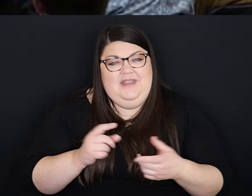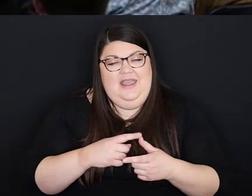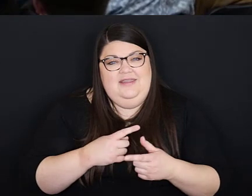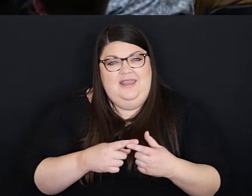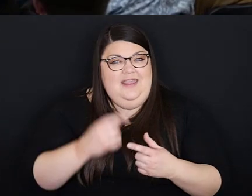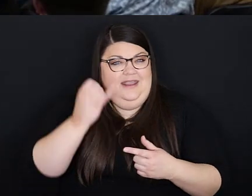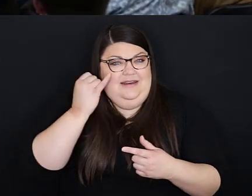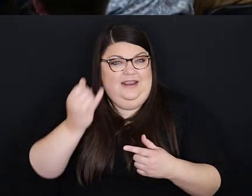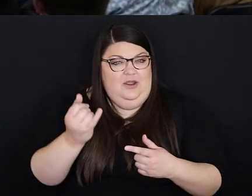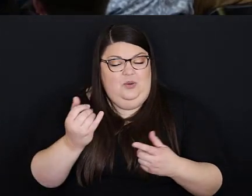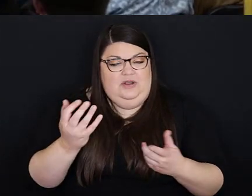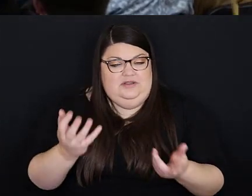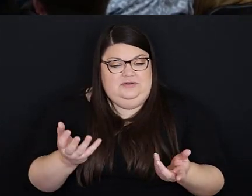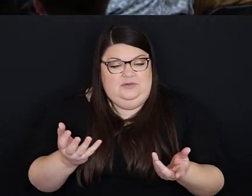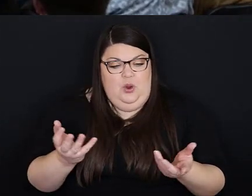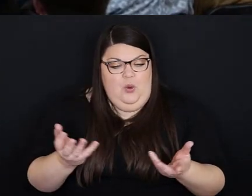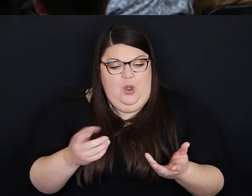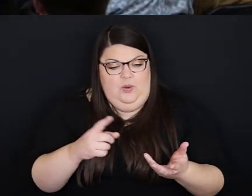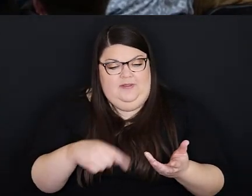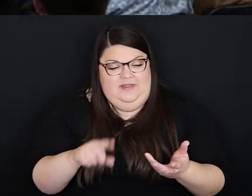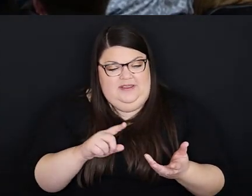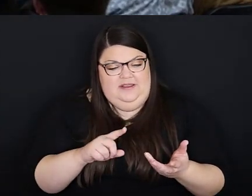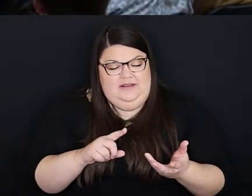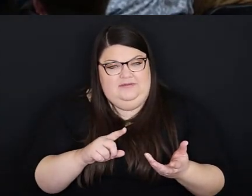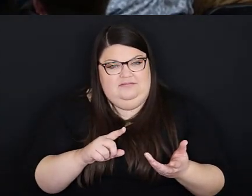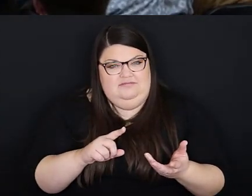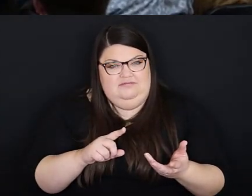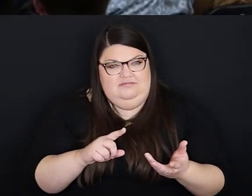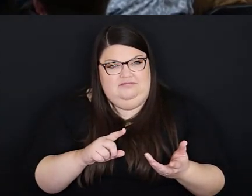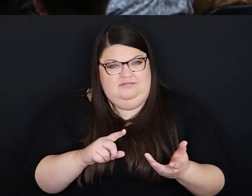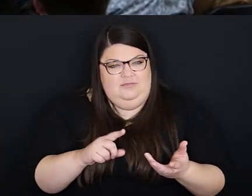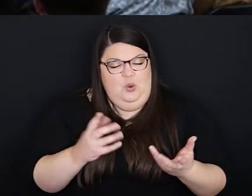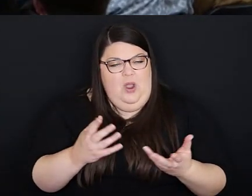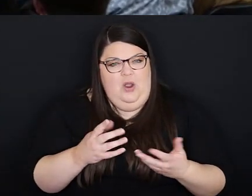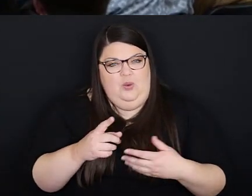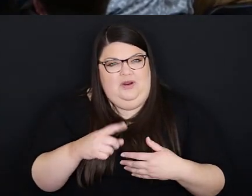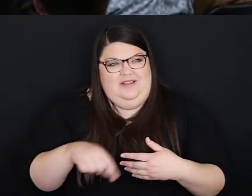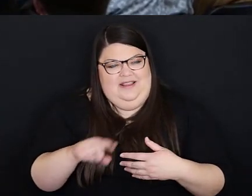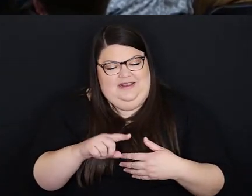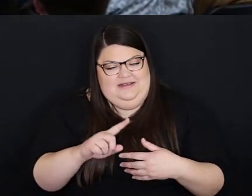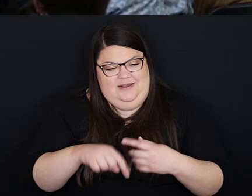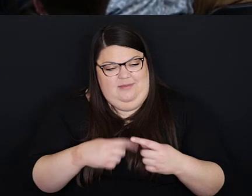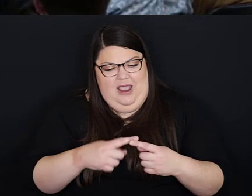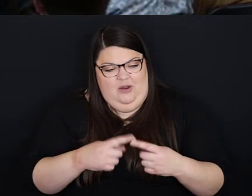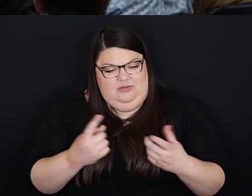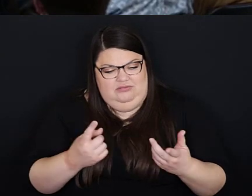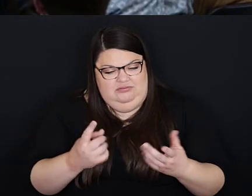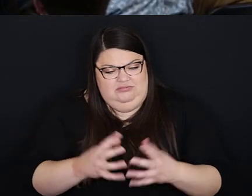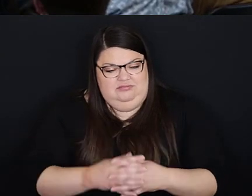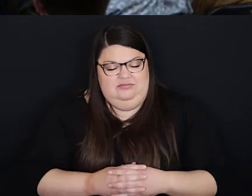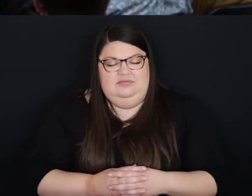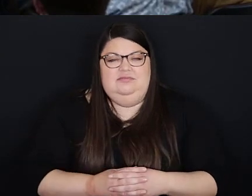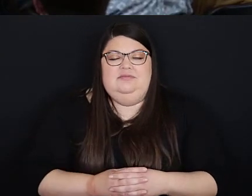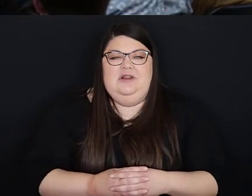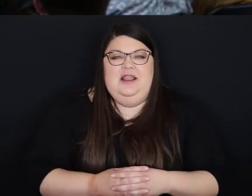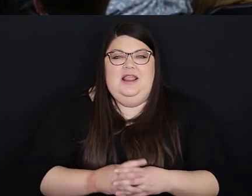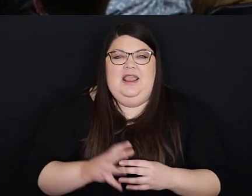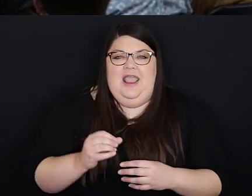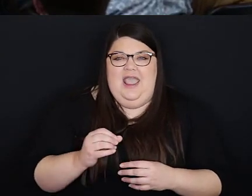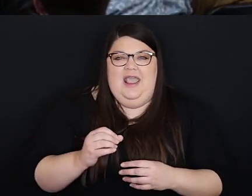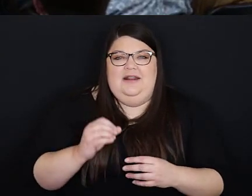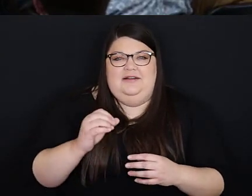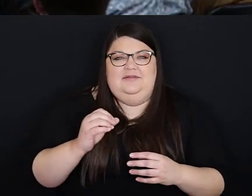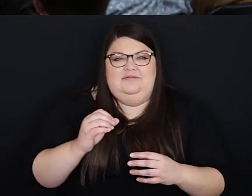and then the idea was, what would these people, what were these about, or something?